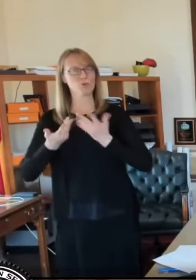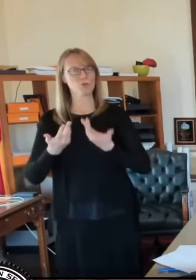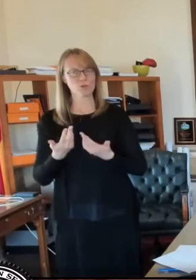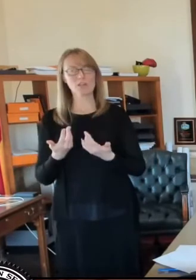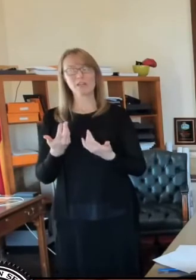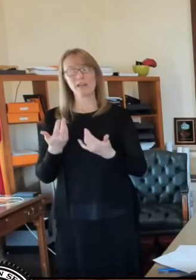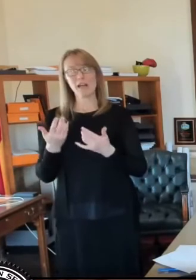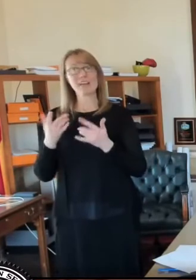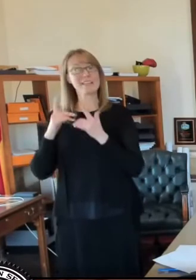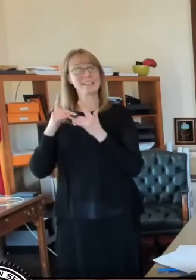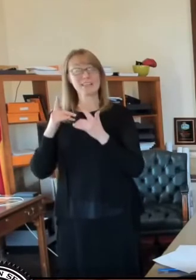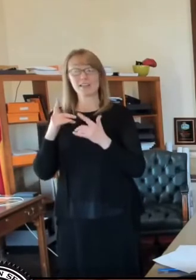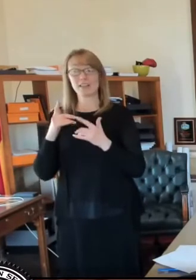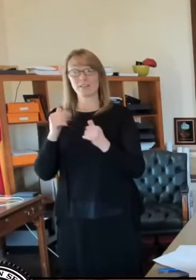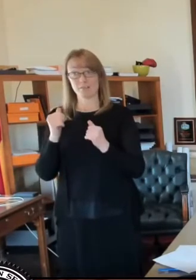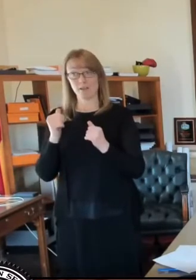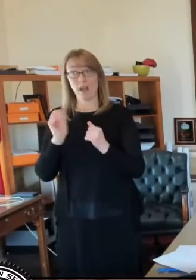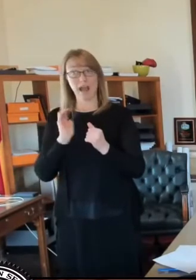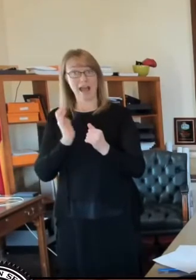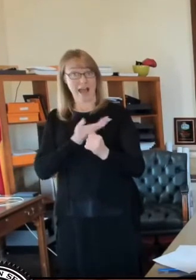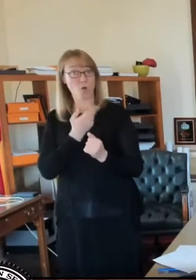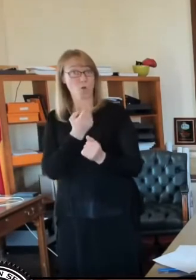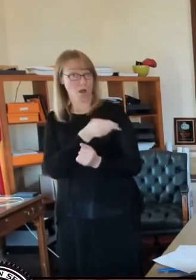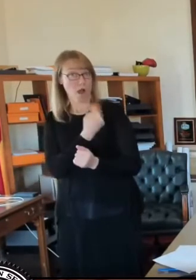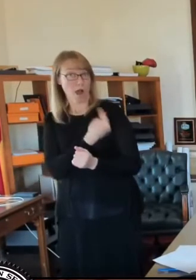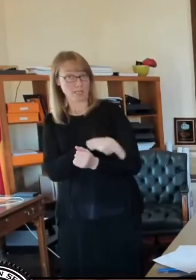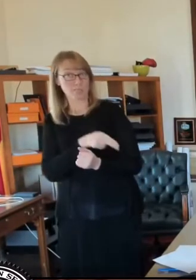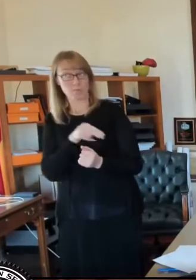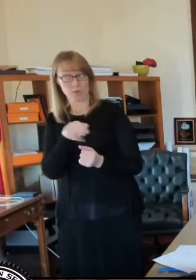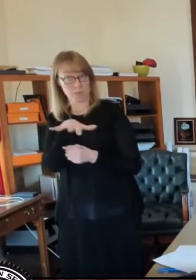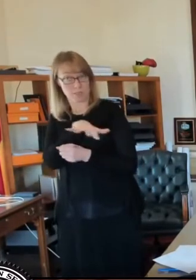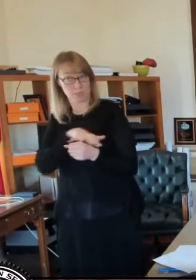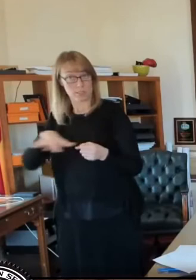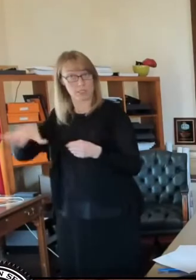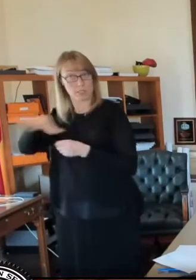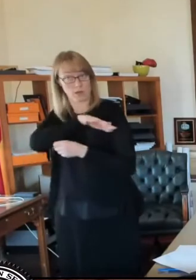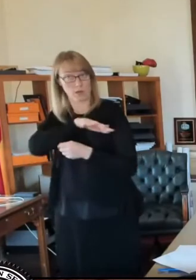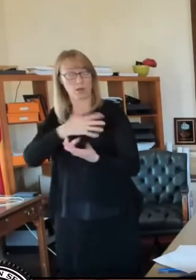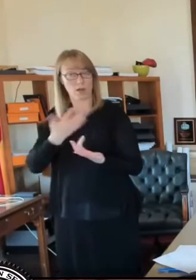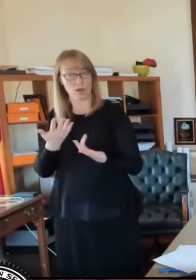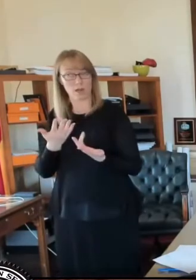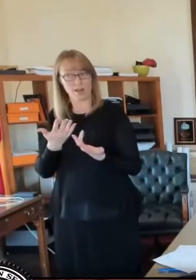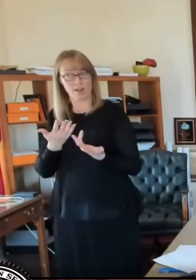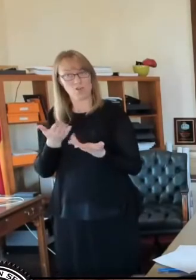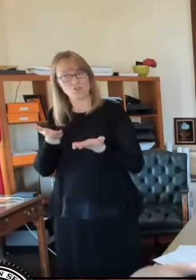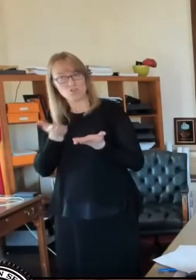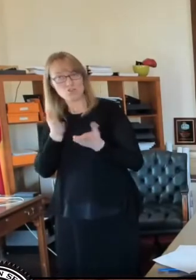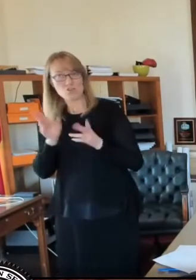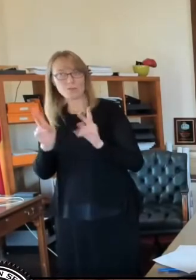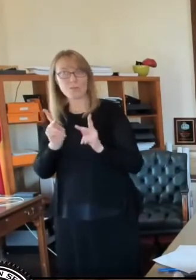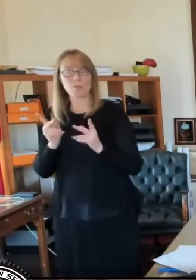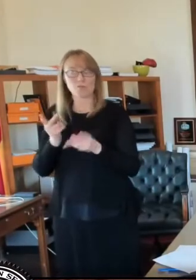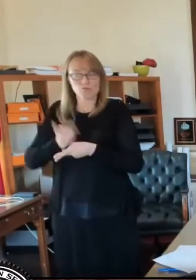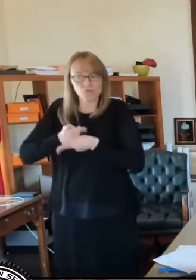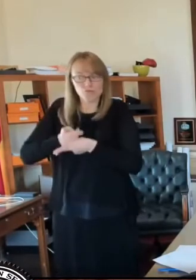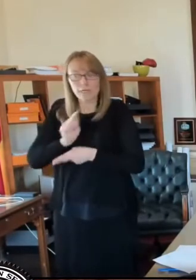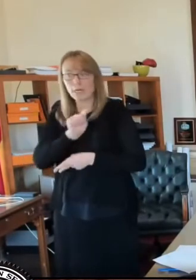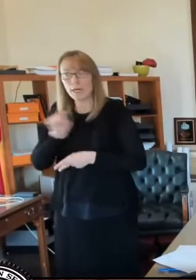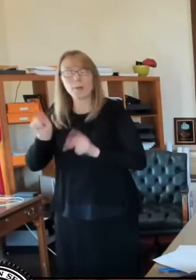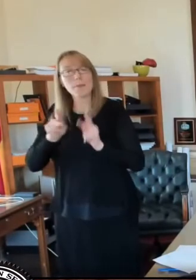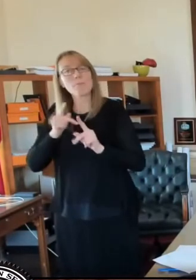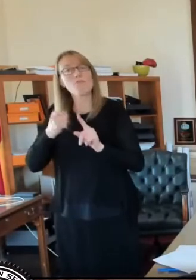hospitals that are not from our region, because of course we have the healthcare systems that can treat the most